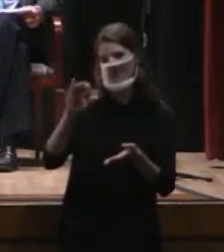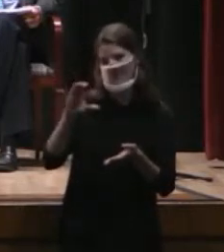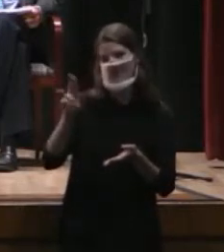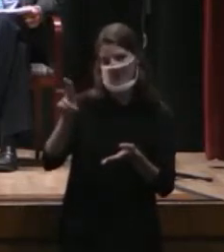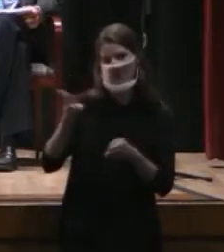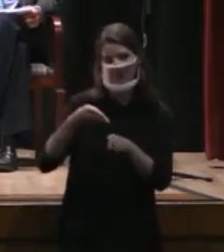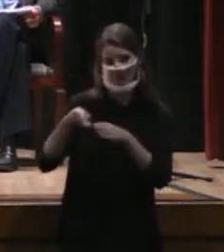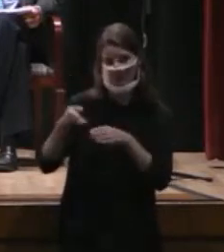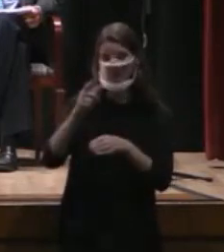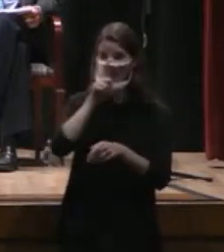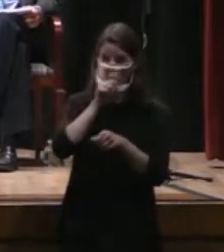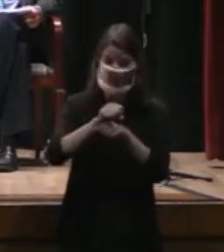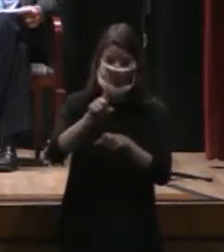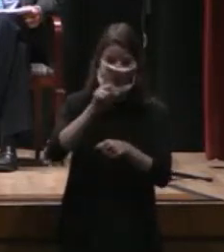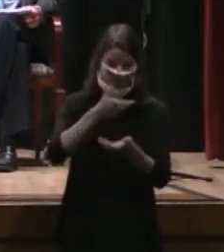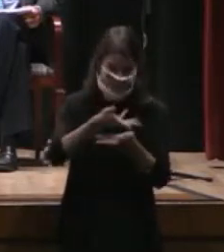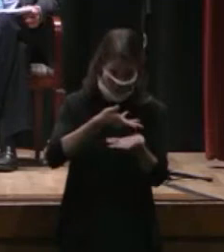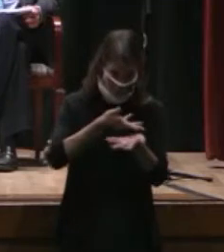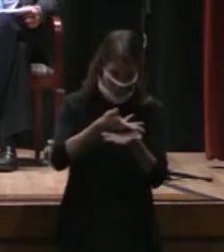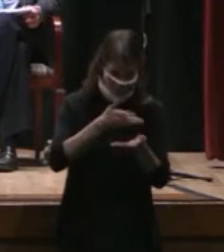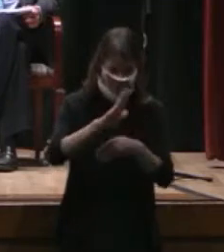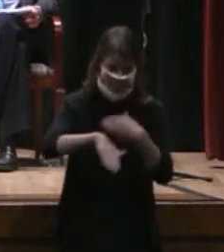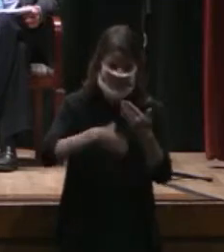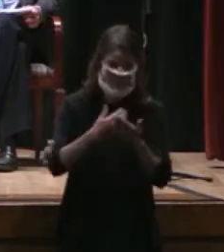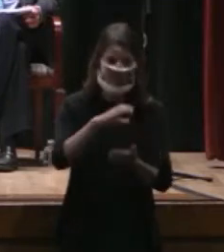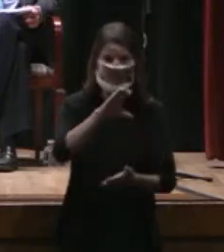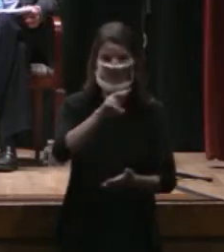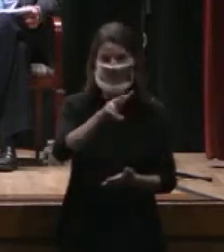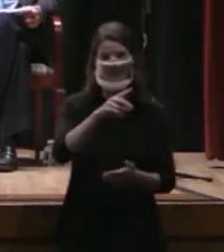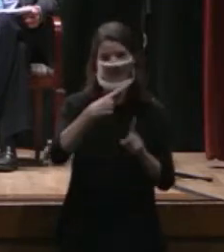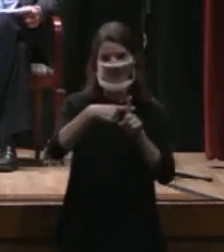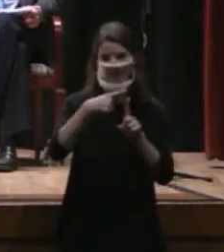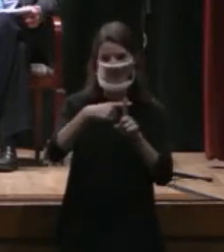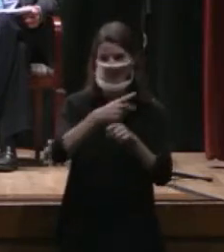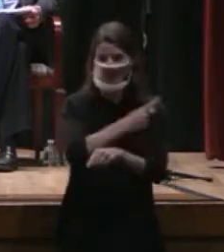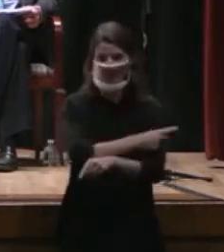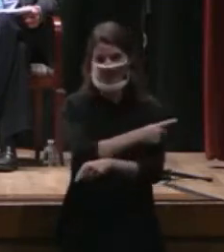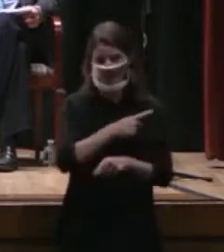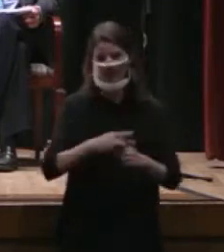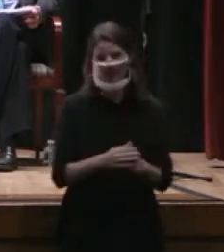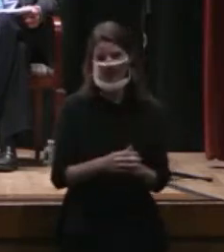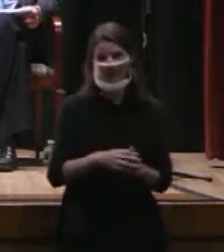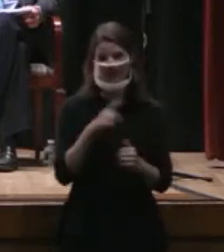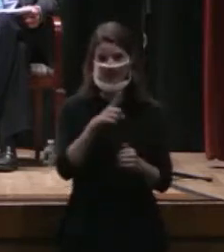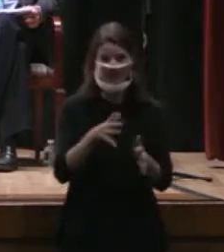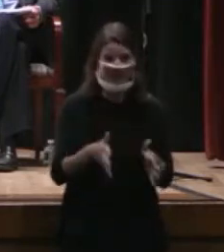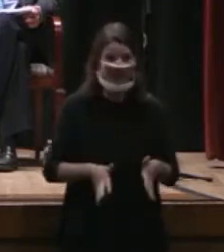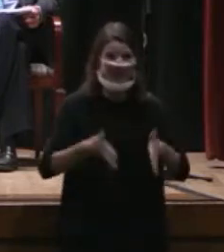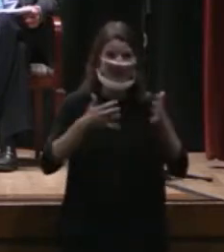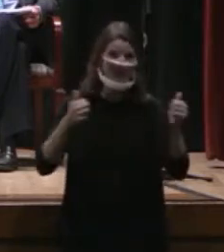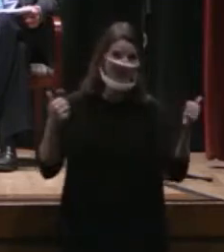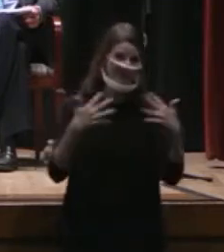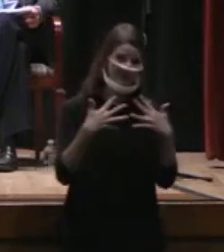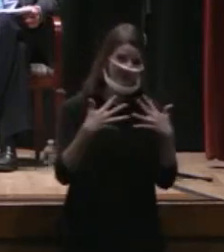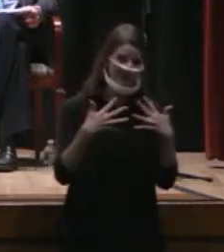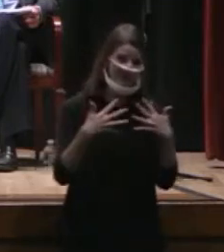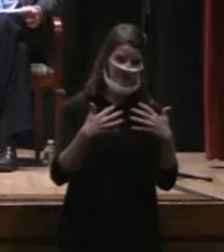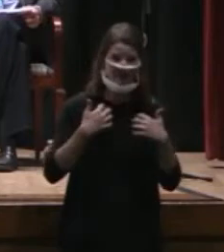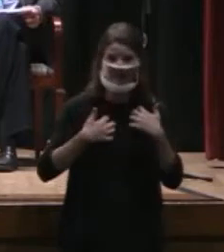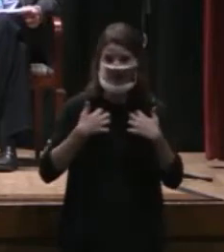would truly be on the front line caring for COVID positive patients. She was scared, she was